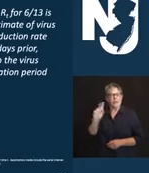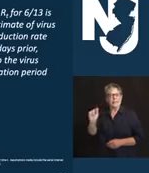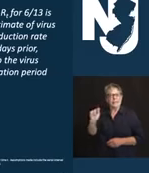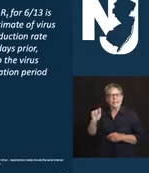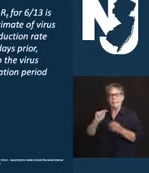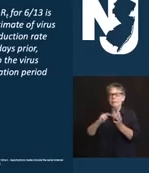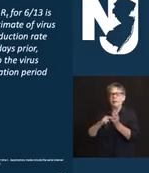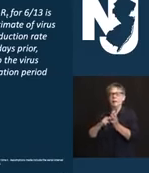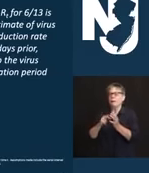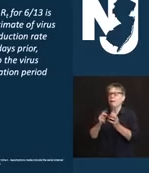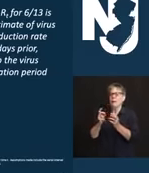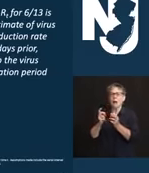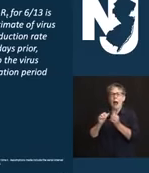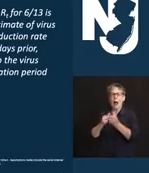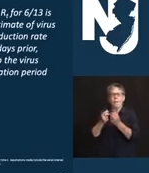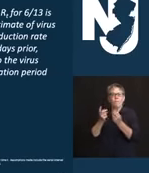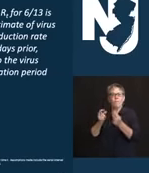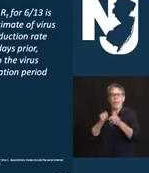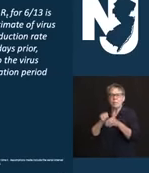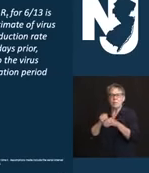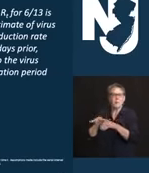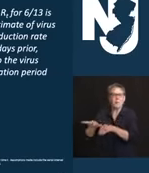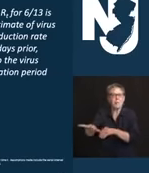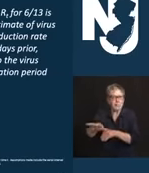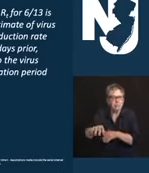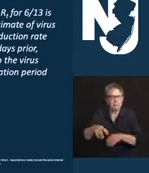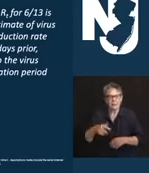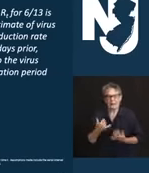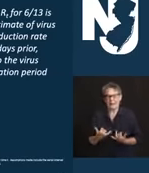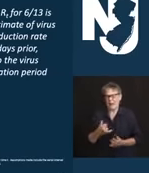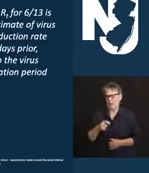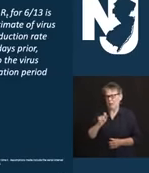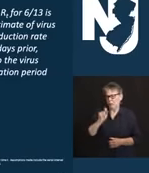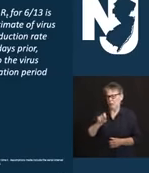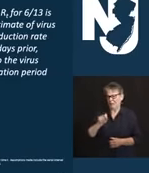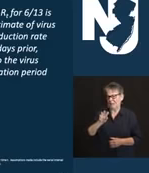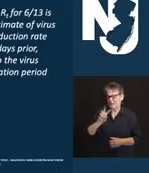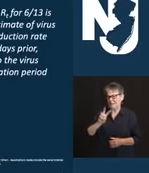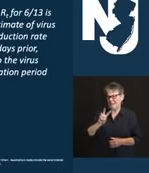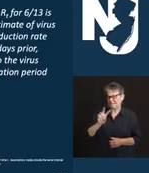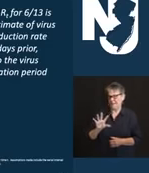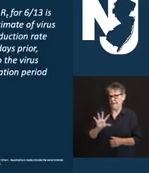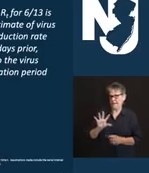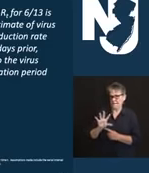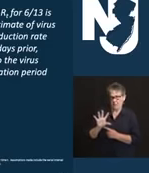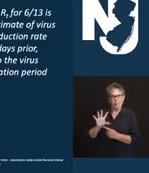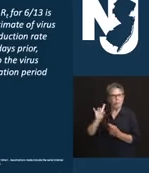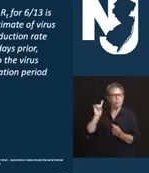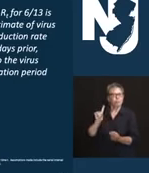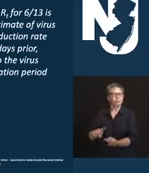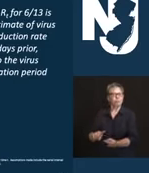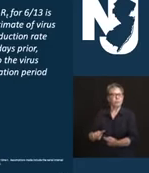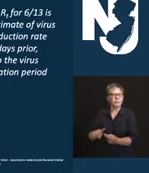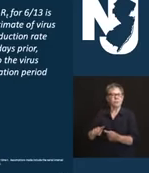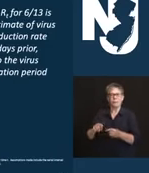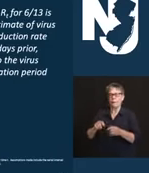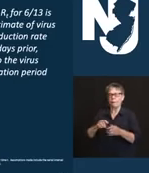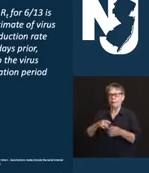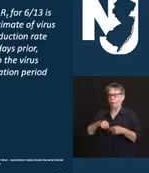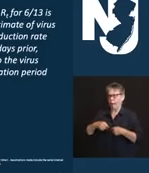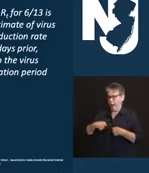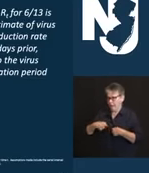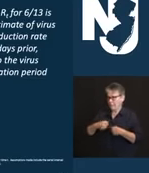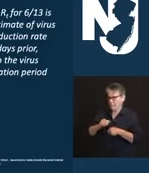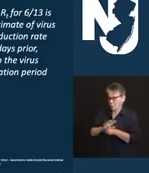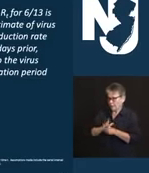be overstated. The fewer people who get sick with COVID-19, the more steadily we could travel down the road back. It's just